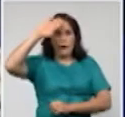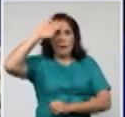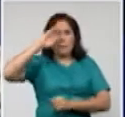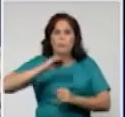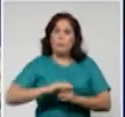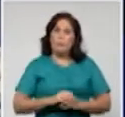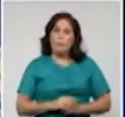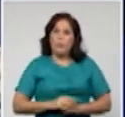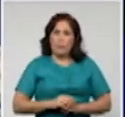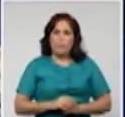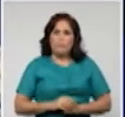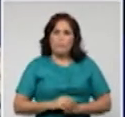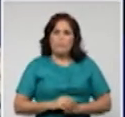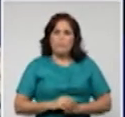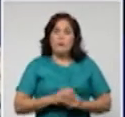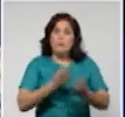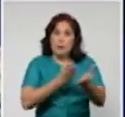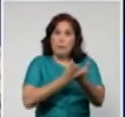stands at